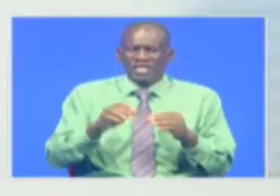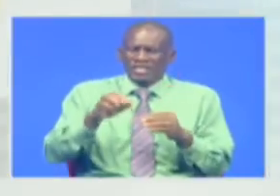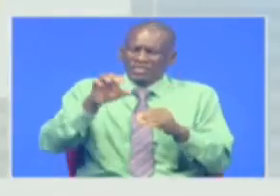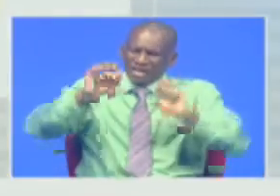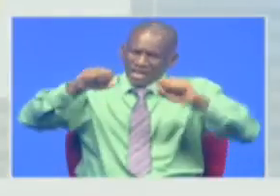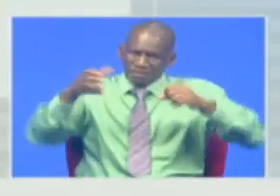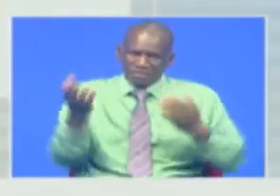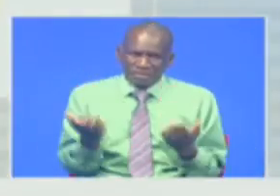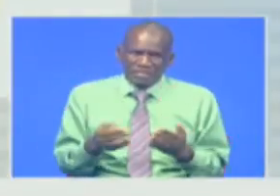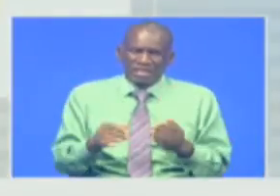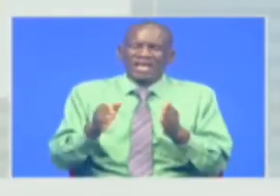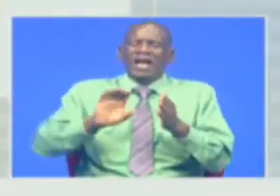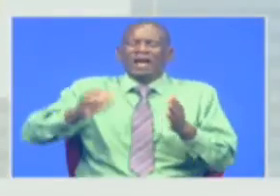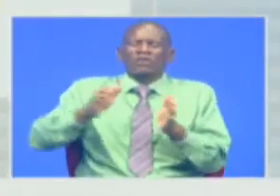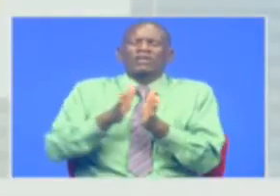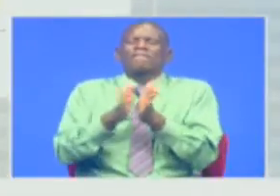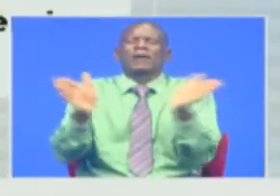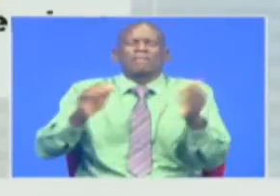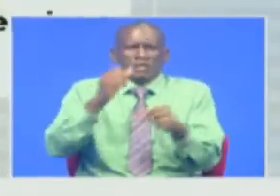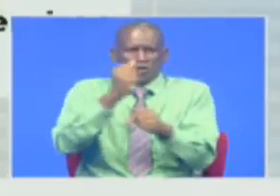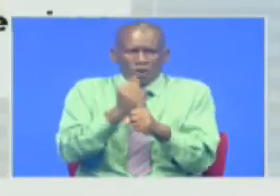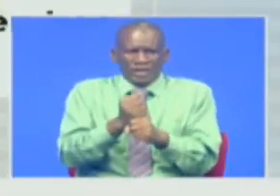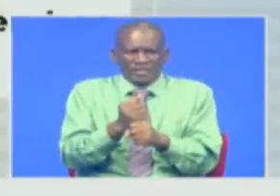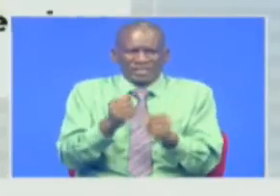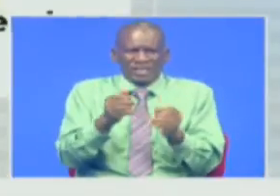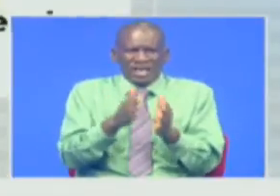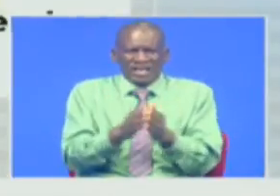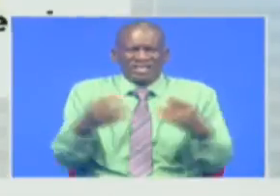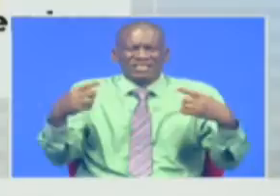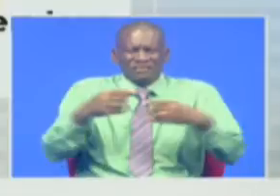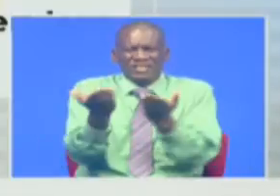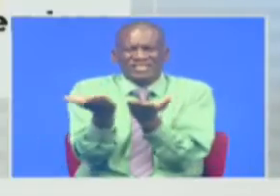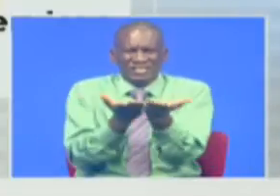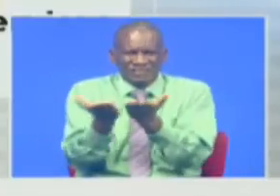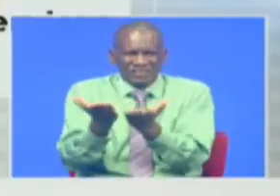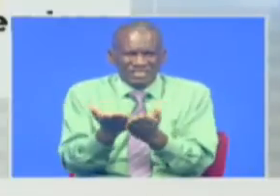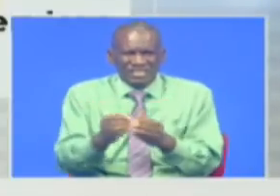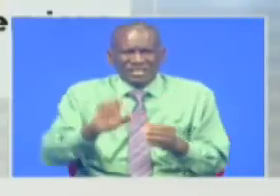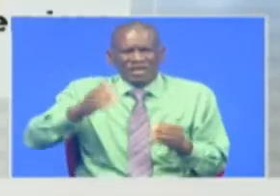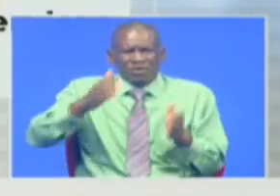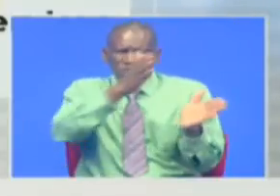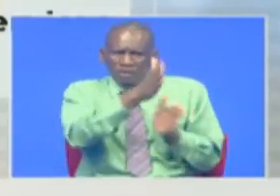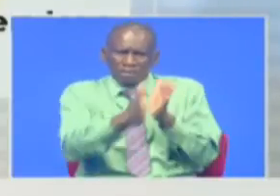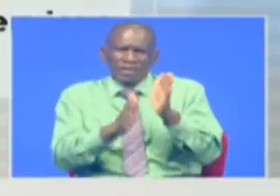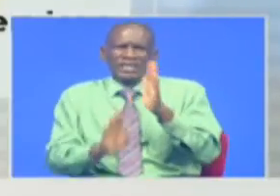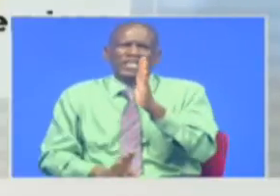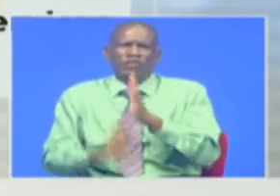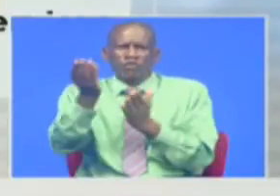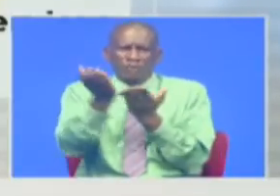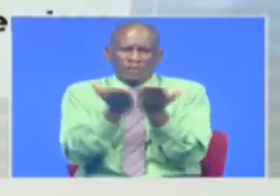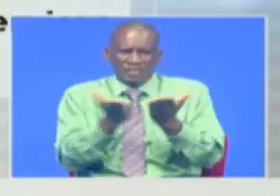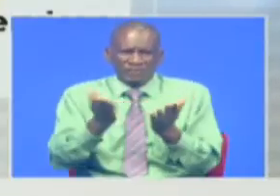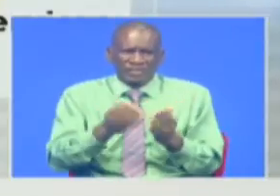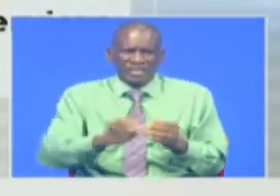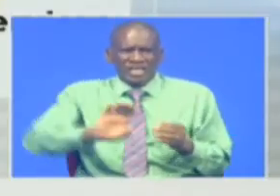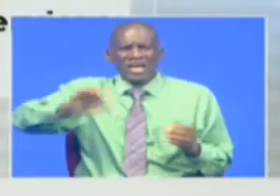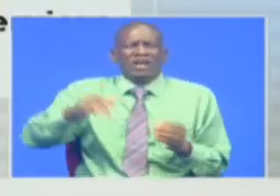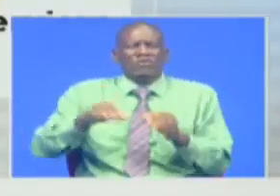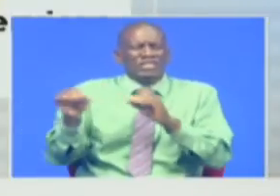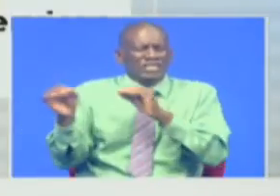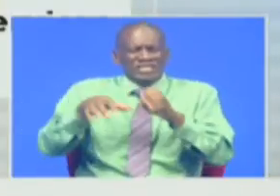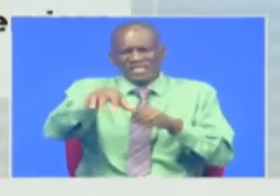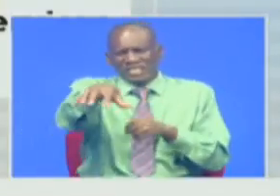county public works, utilities and ancillary services, county planning and development services, county